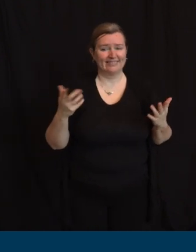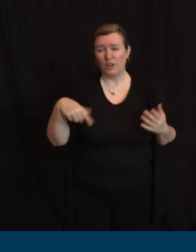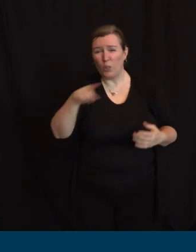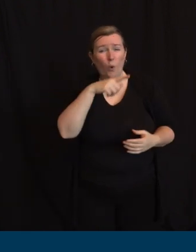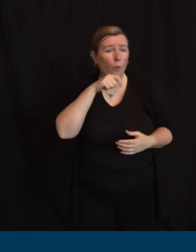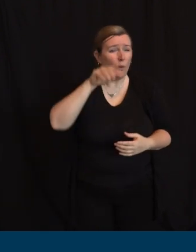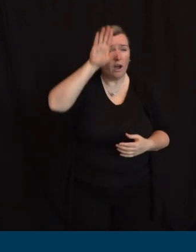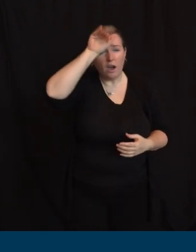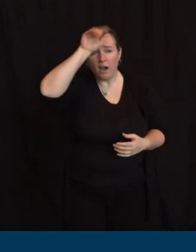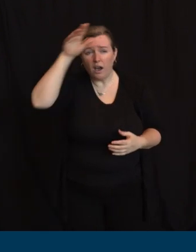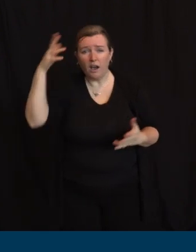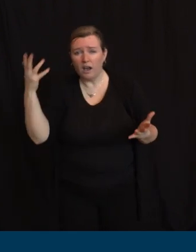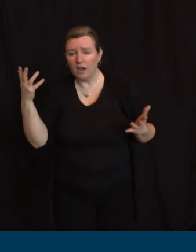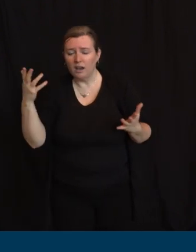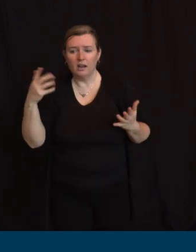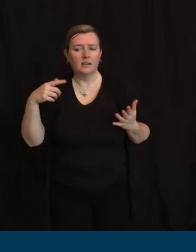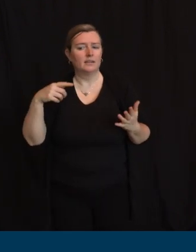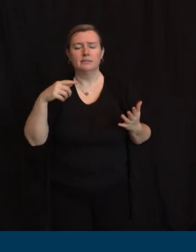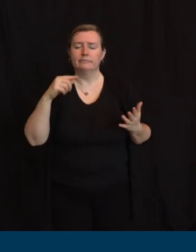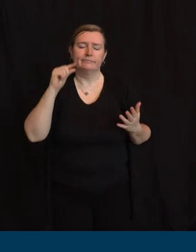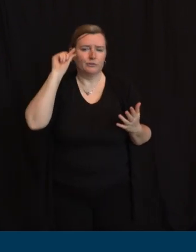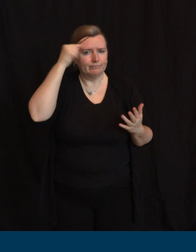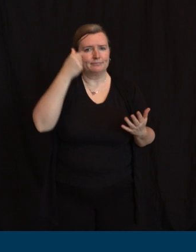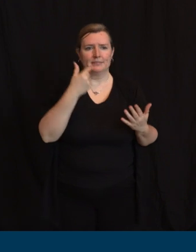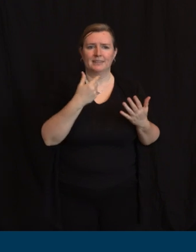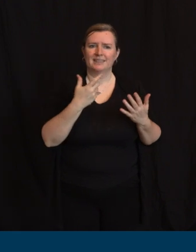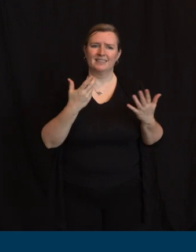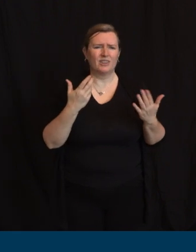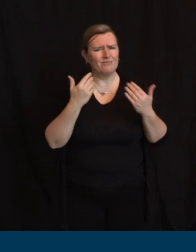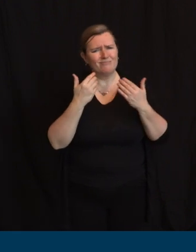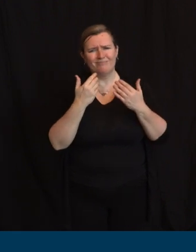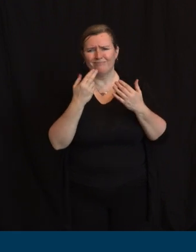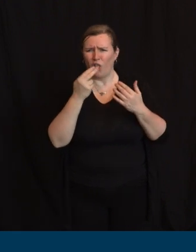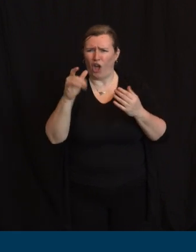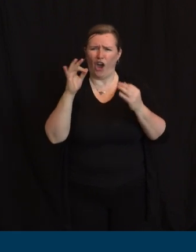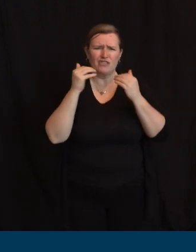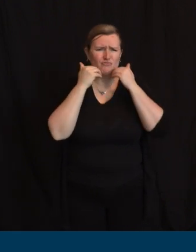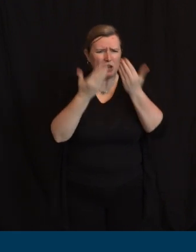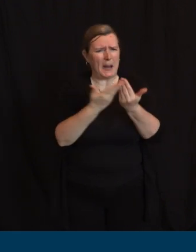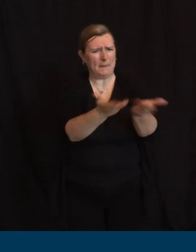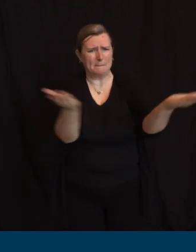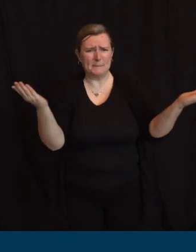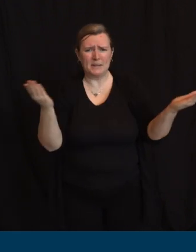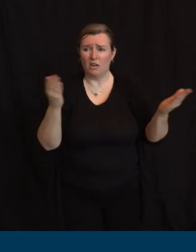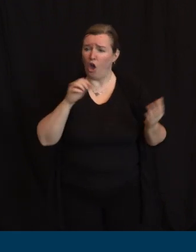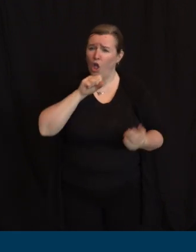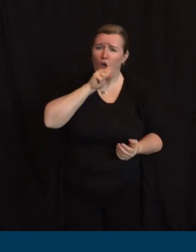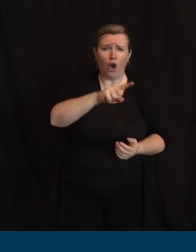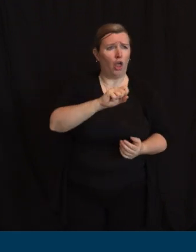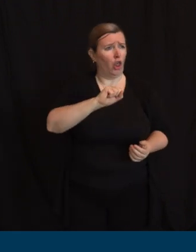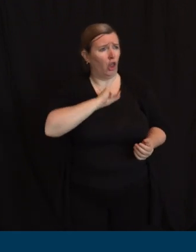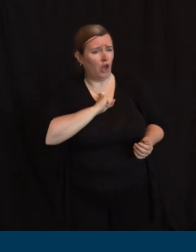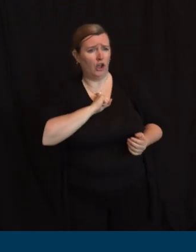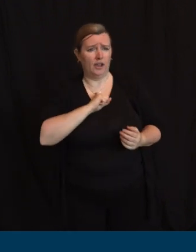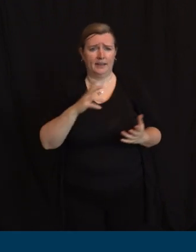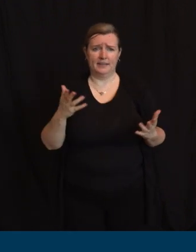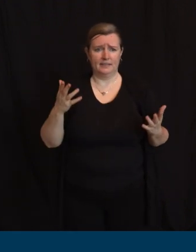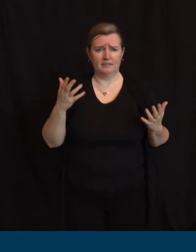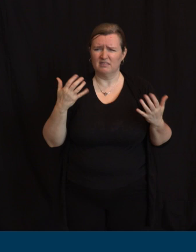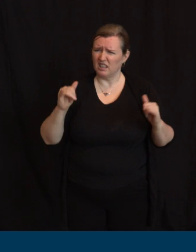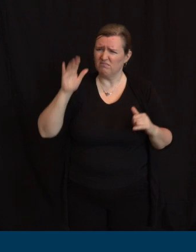beyond comprehension why people would do that, but they apparently continue to do that. And it's one thing to not have a face covering, although